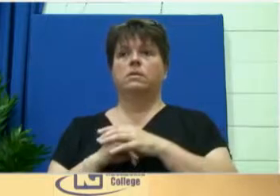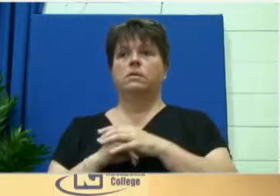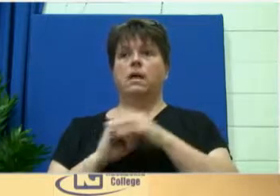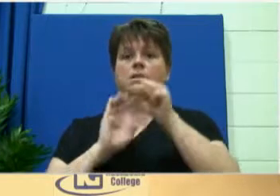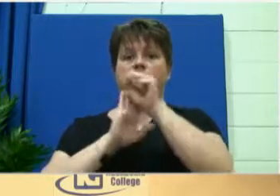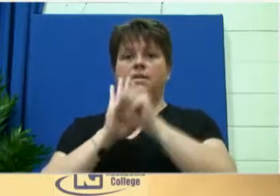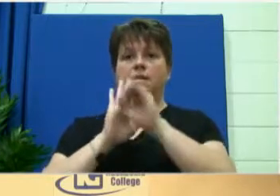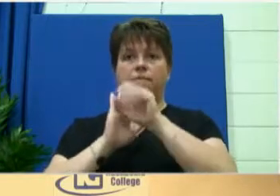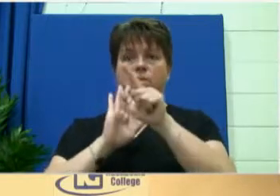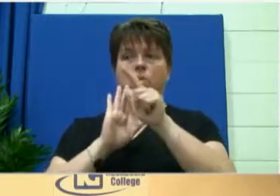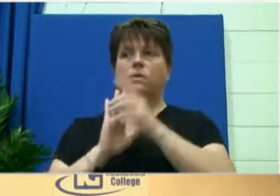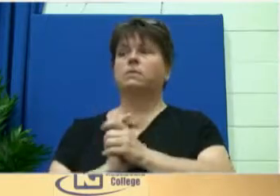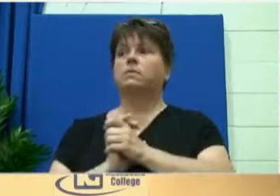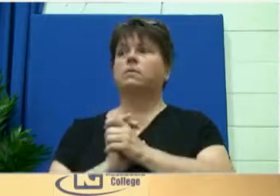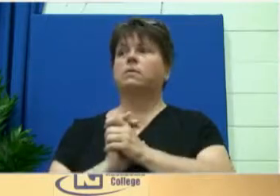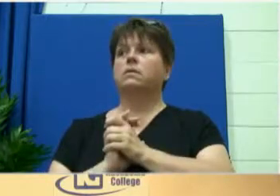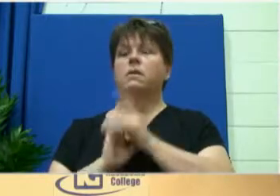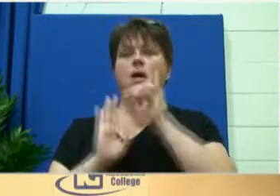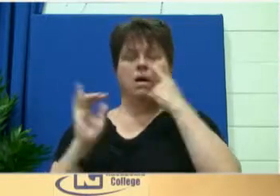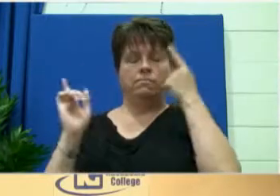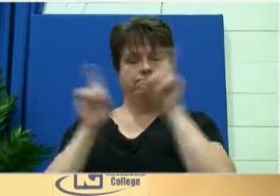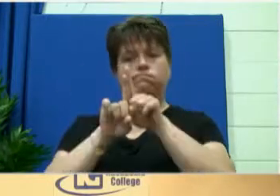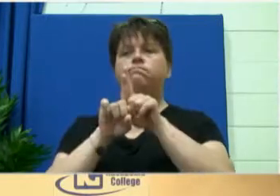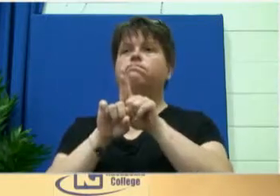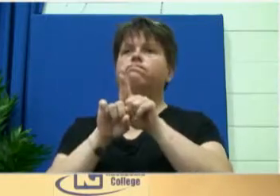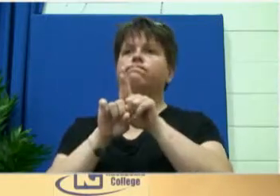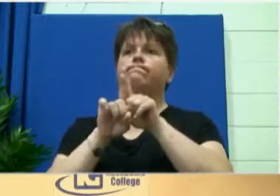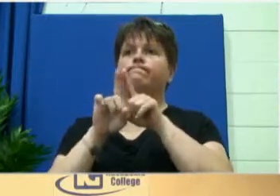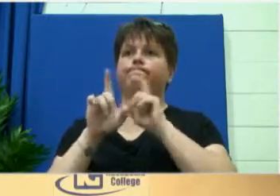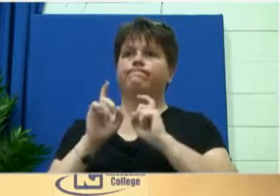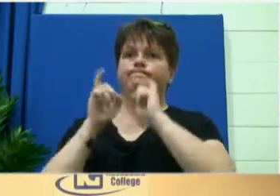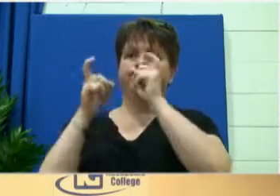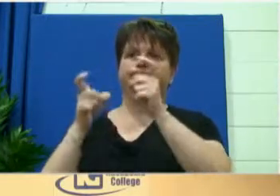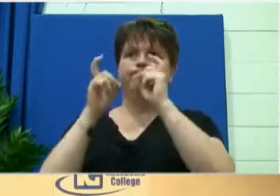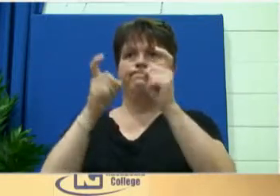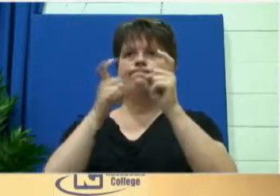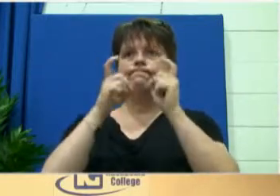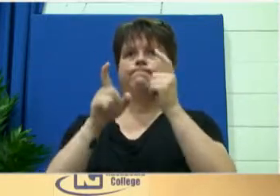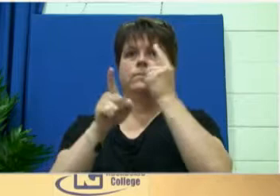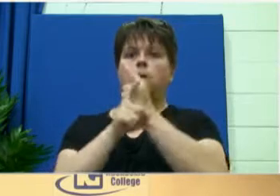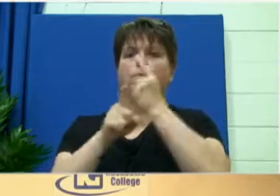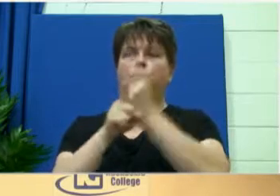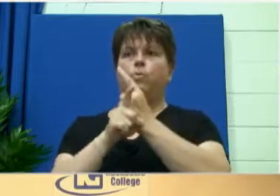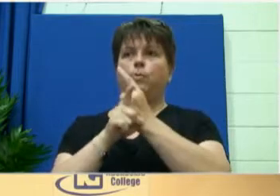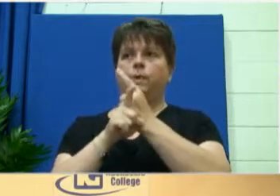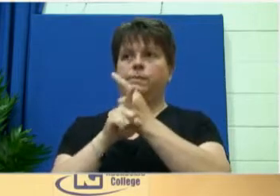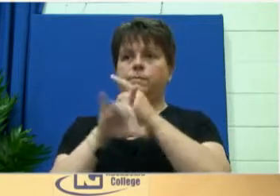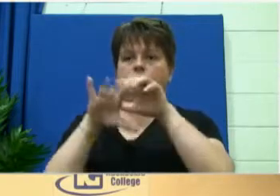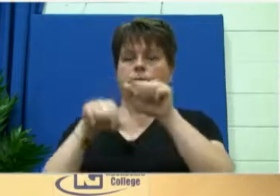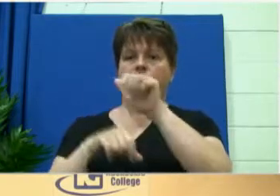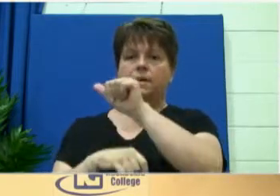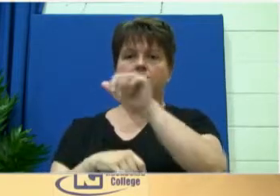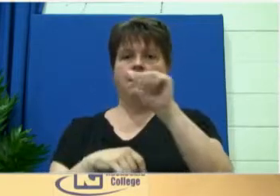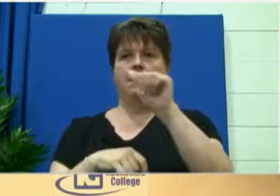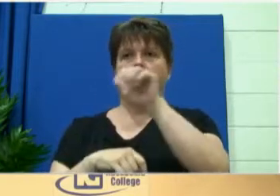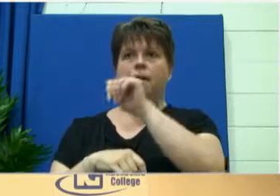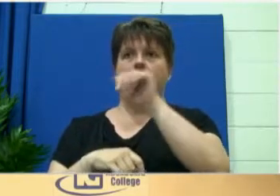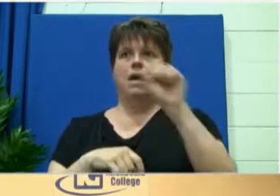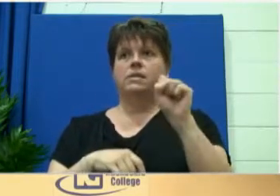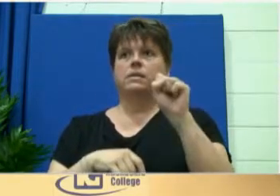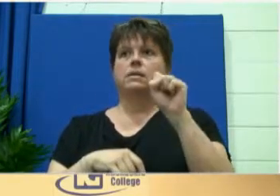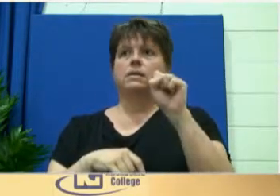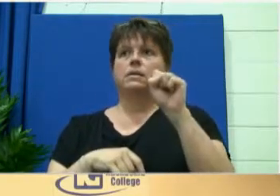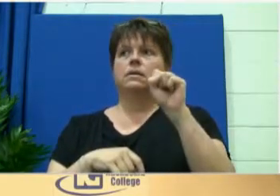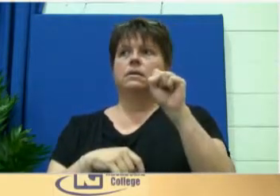State of Illinois, I confer on you the appropriate degrees: the Associate of Arts, the Associate of